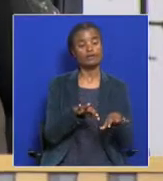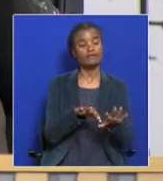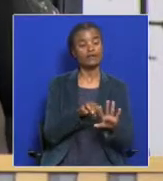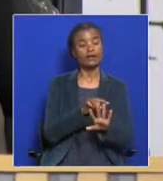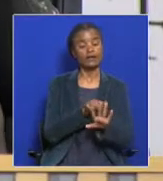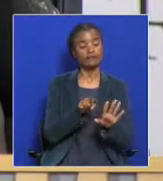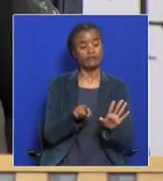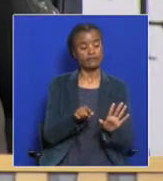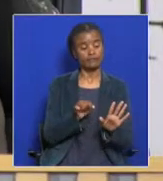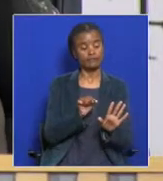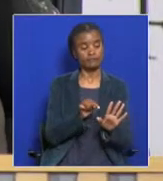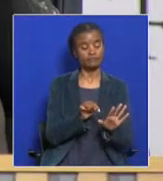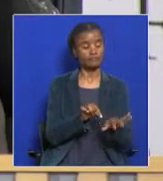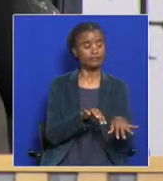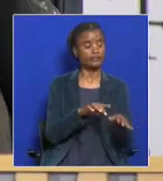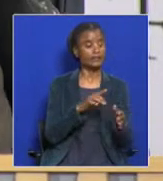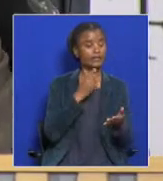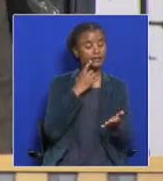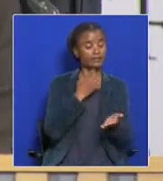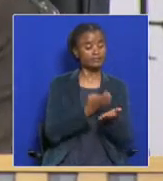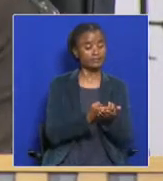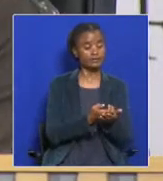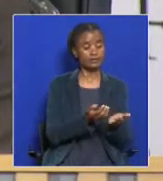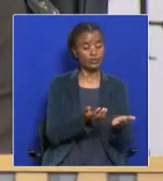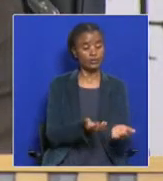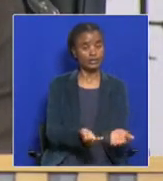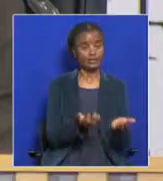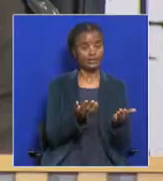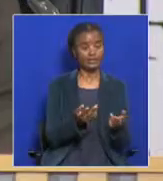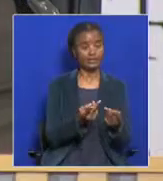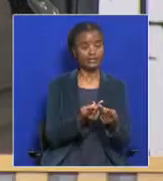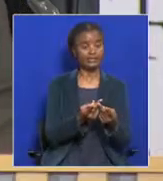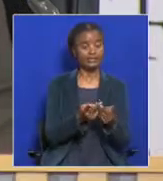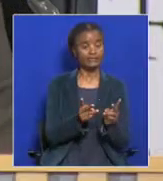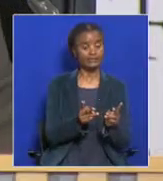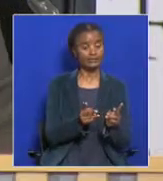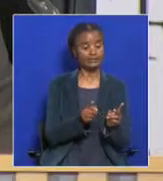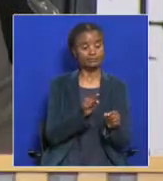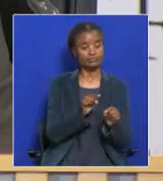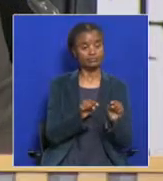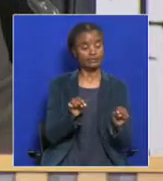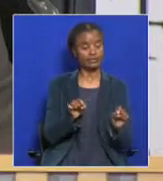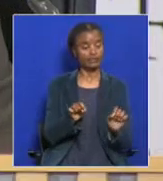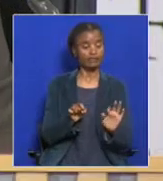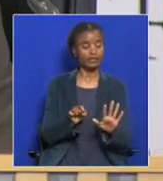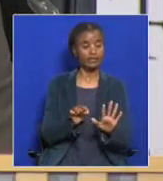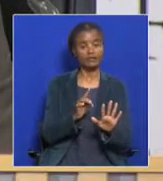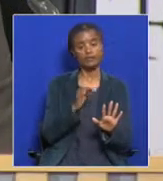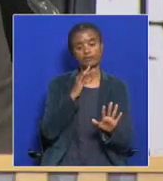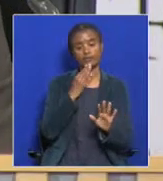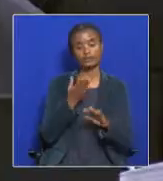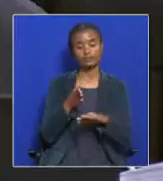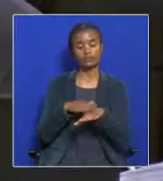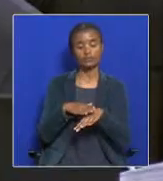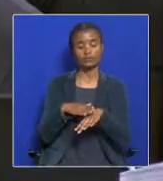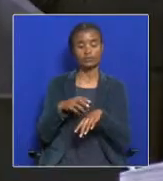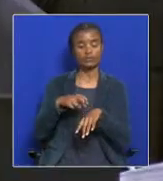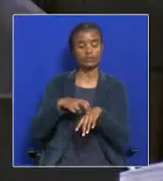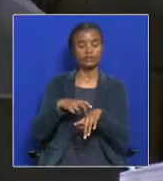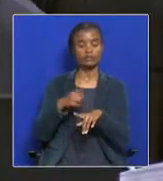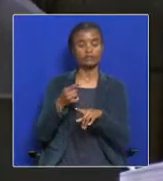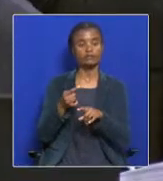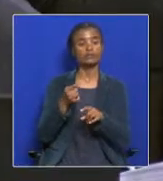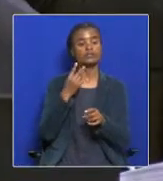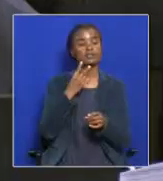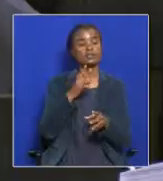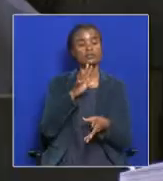big variation between those 5, then more will be needed for the purposes of determining the total mass. So such a discussion did